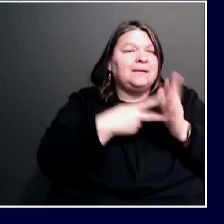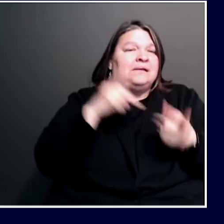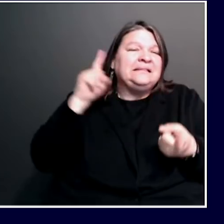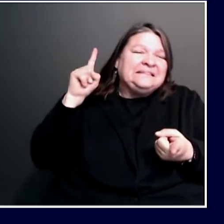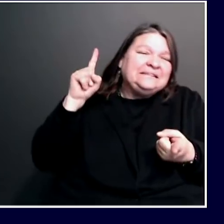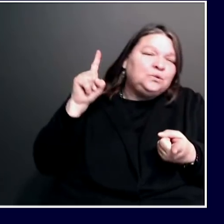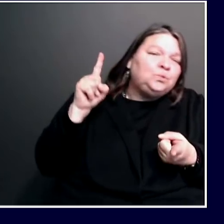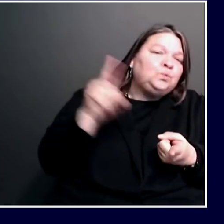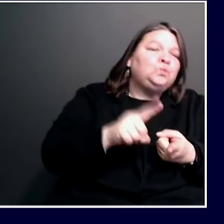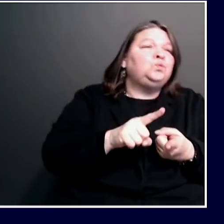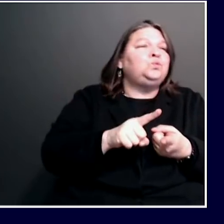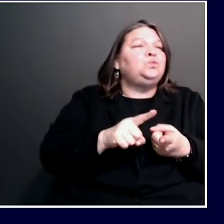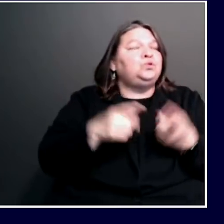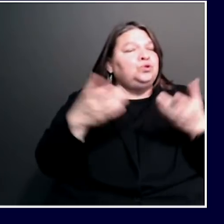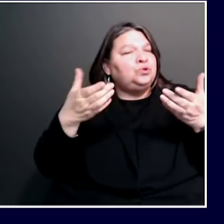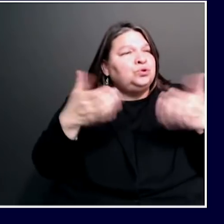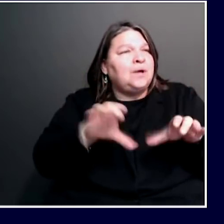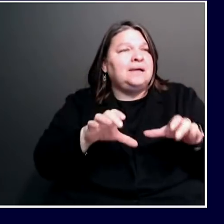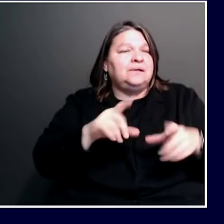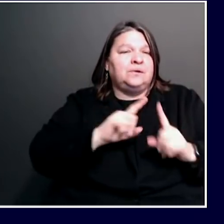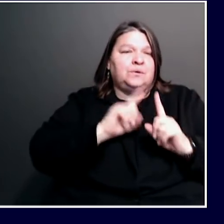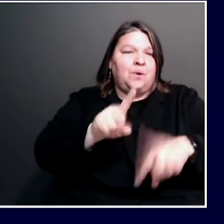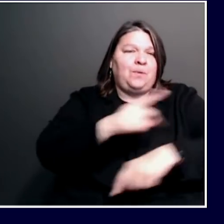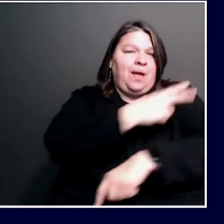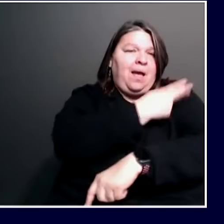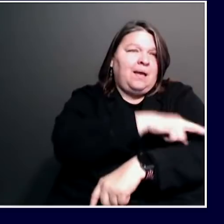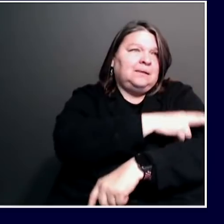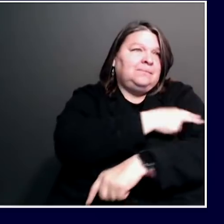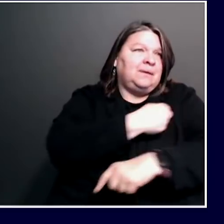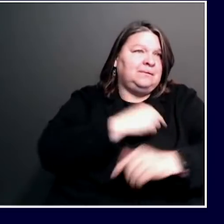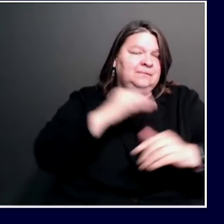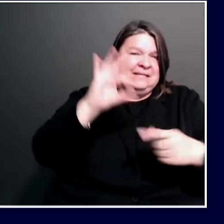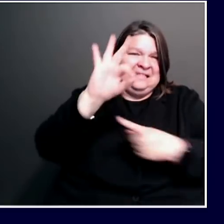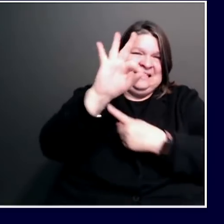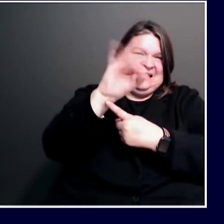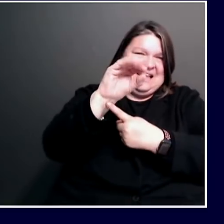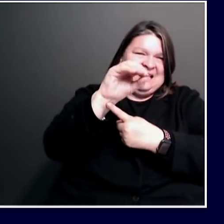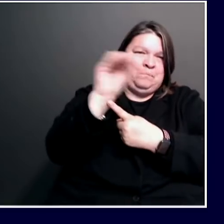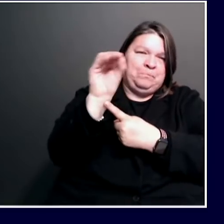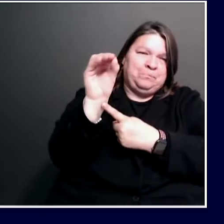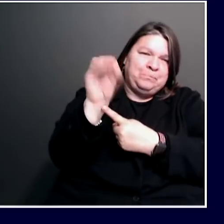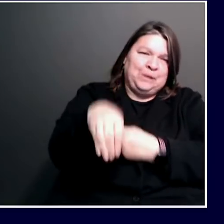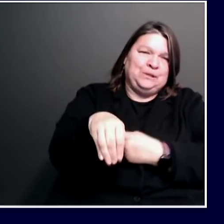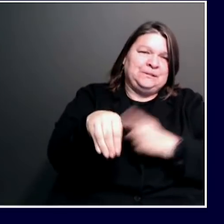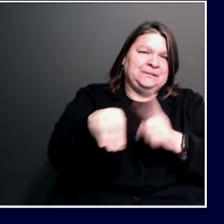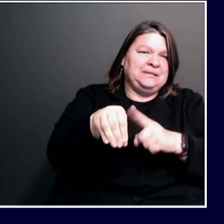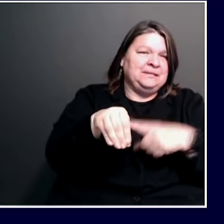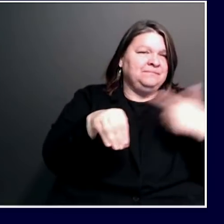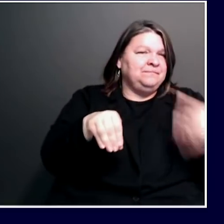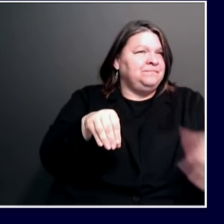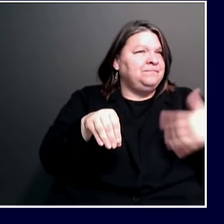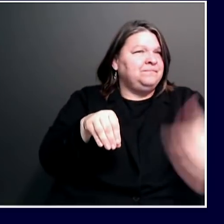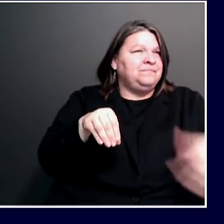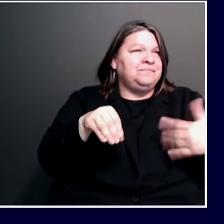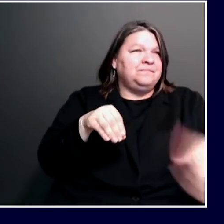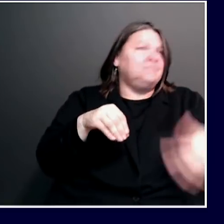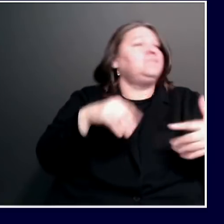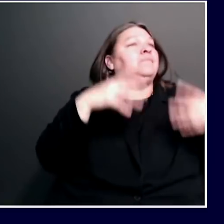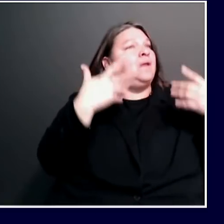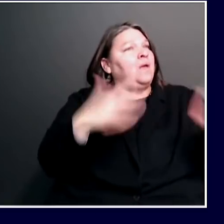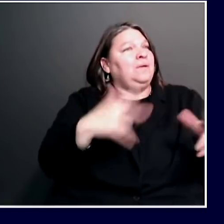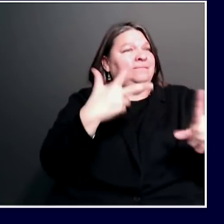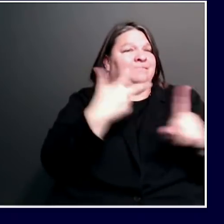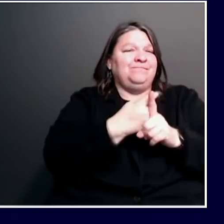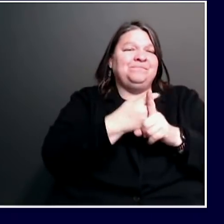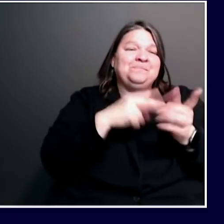hospitalized by 90%. And that's already reducing it from a pretty low place. Now, here in Maine, we attempt to